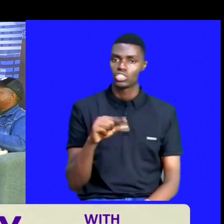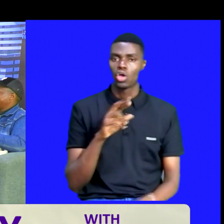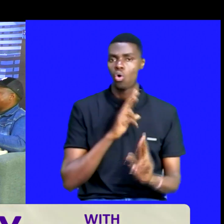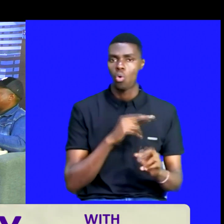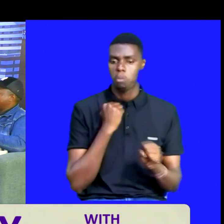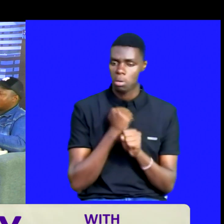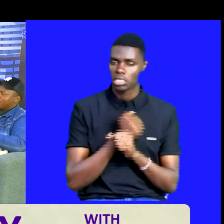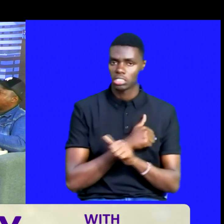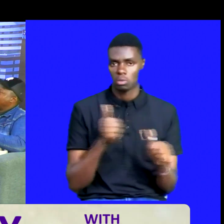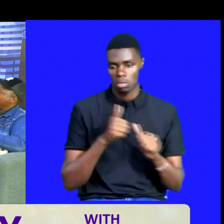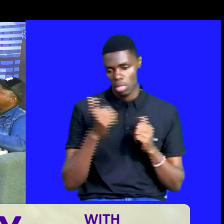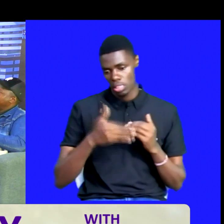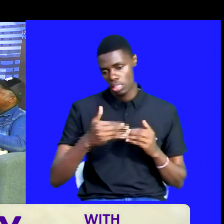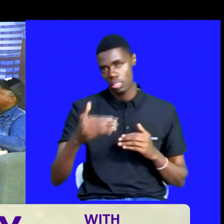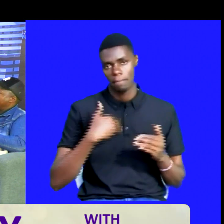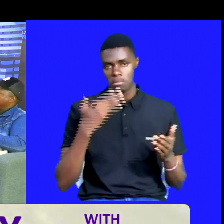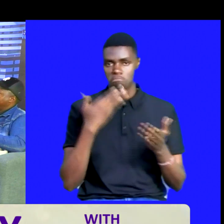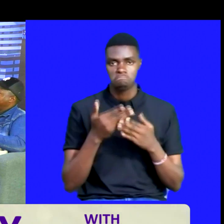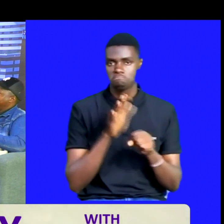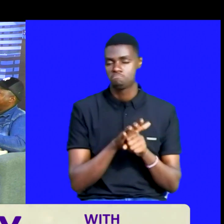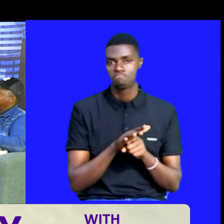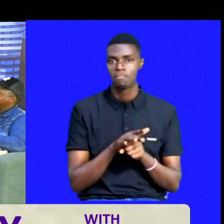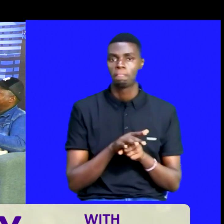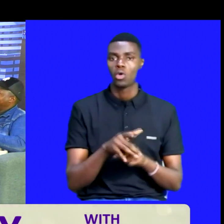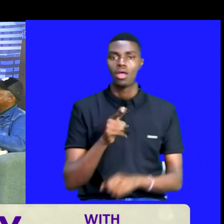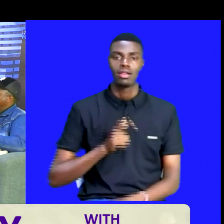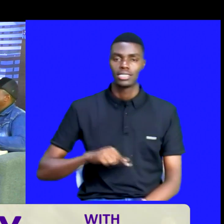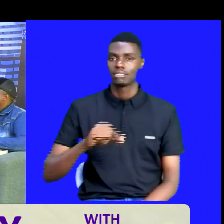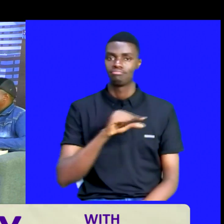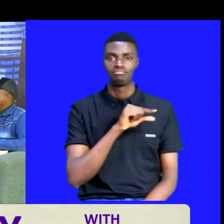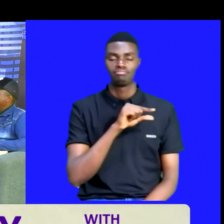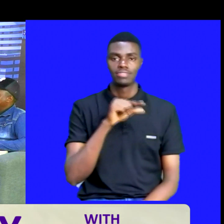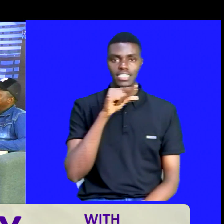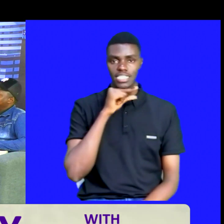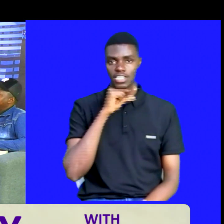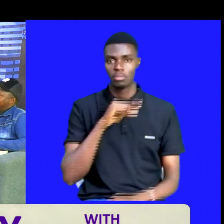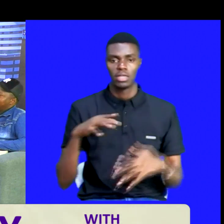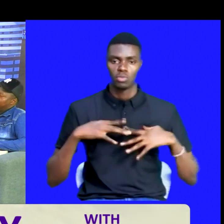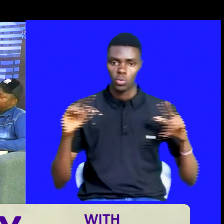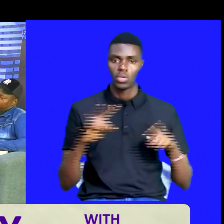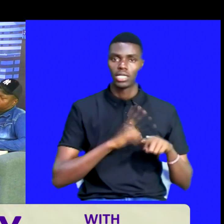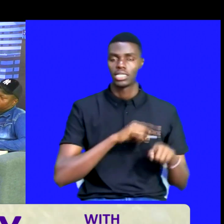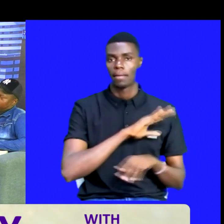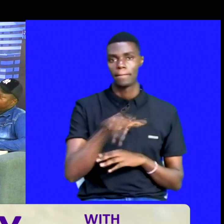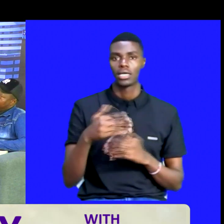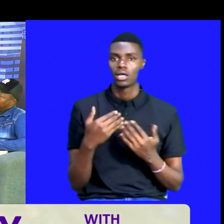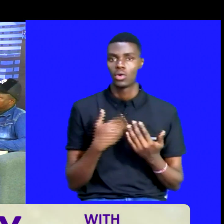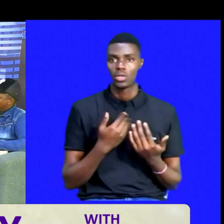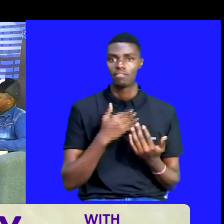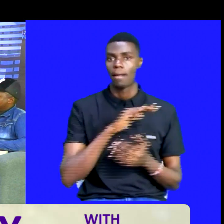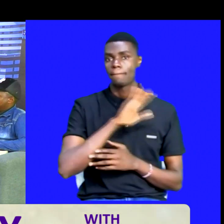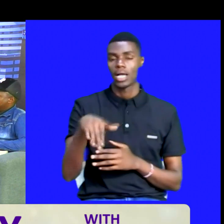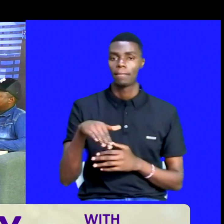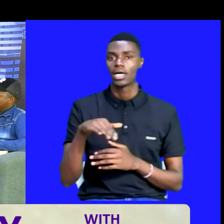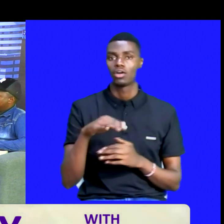itakuwa salama, si ndio? Kazi itakuwa salama. Nimeshukuru sana. Yeah. All right, ladies and gentlemen, we're taking a quick breather, but when we get back, talking about the resumption of football, that